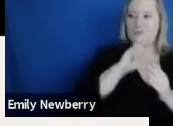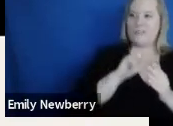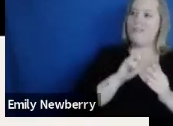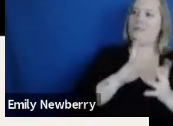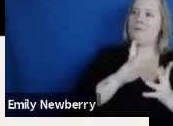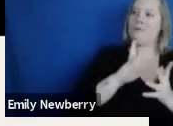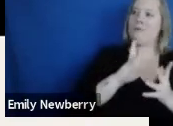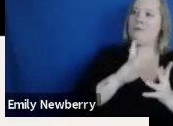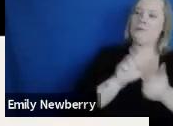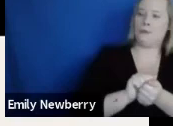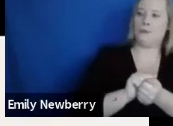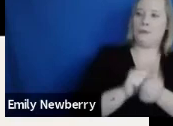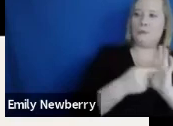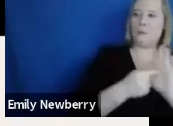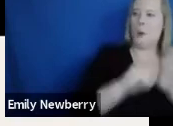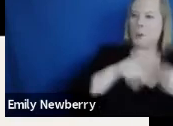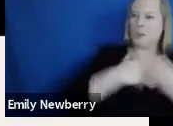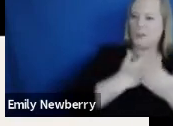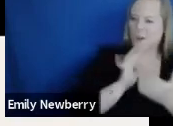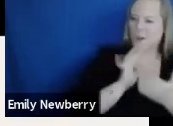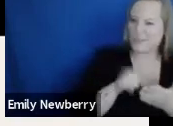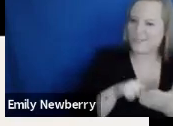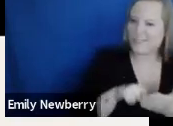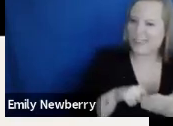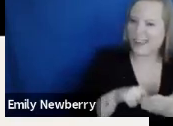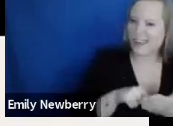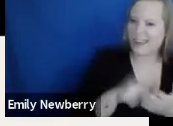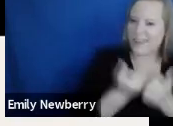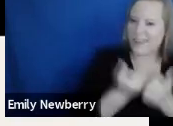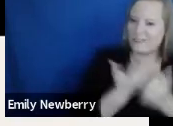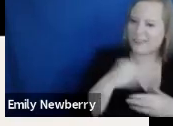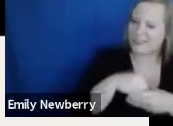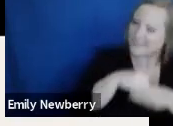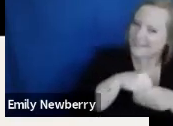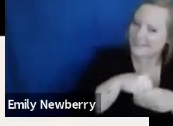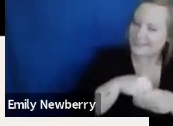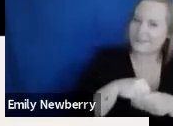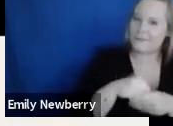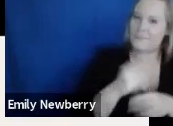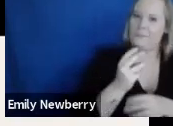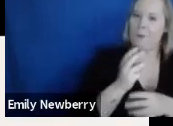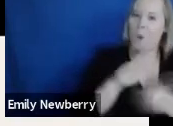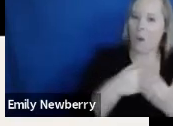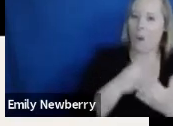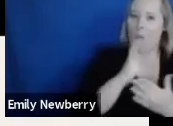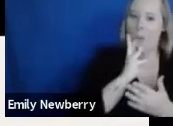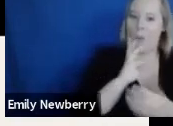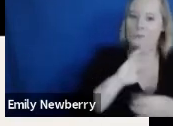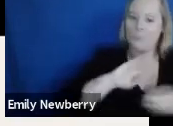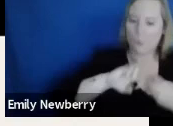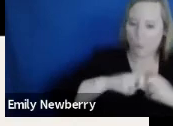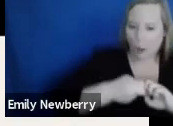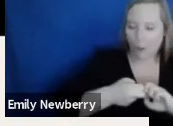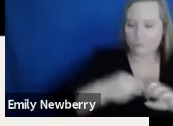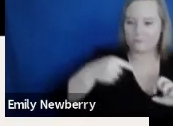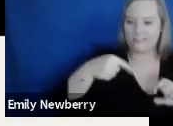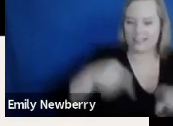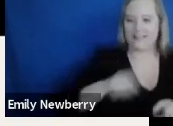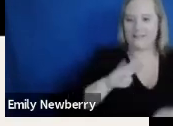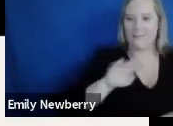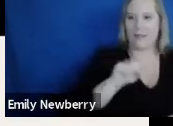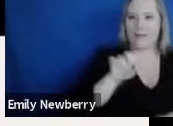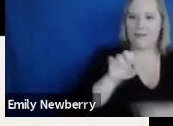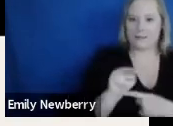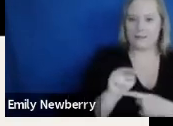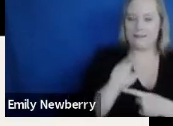cross-section on the holistic nature of the water issues in this basin, and fits in very well with what we've